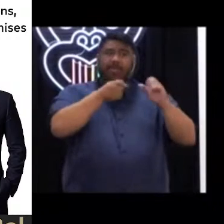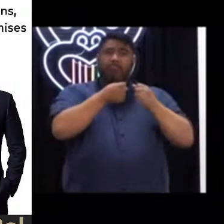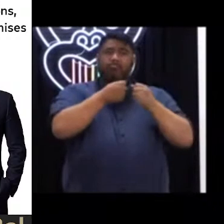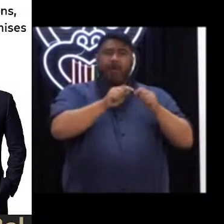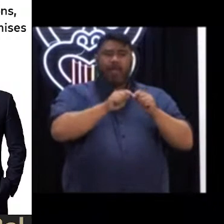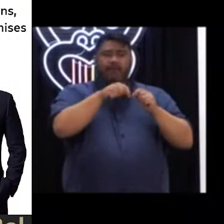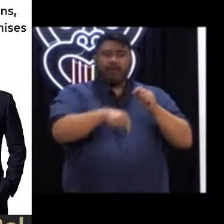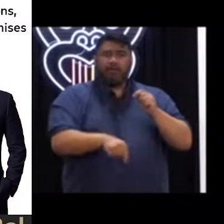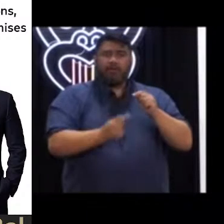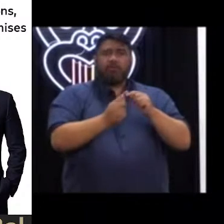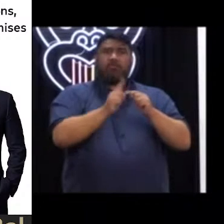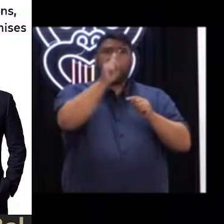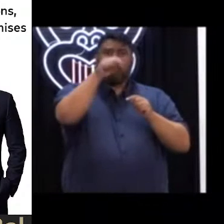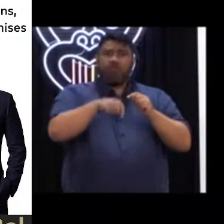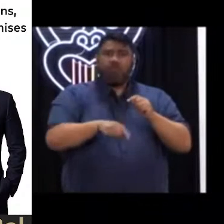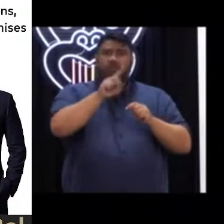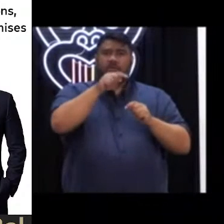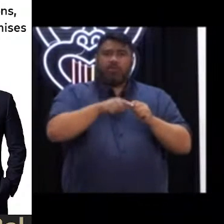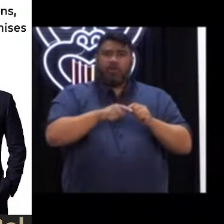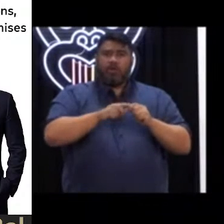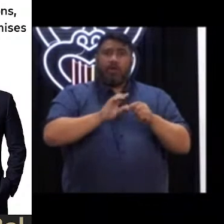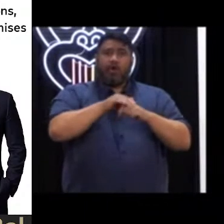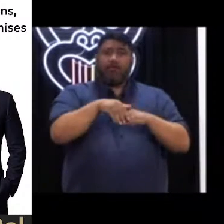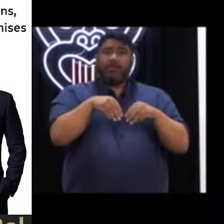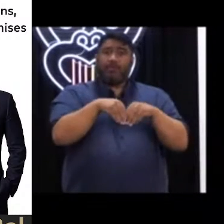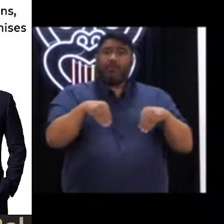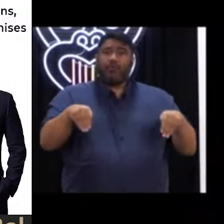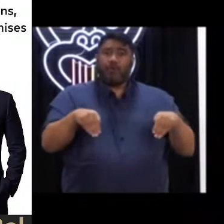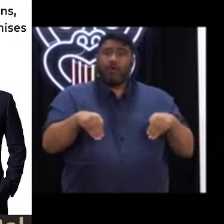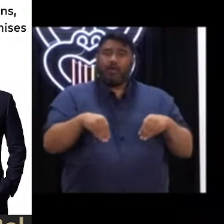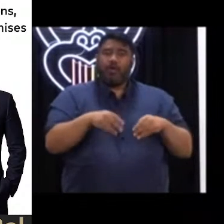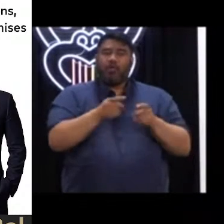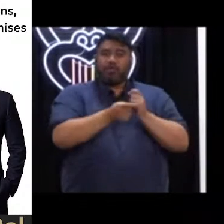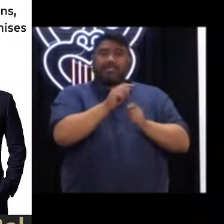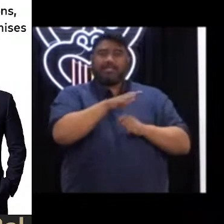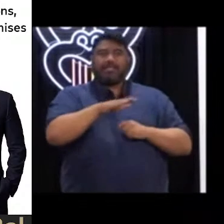And so far, this month, since the 1st of September, we have tested